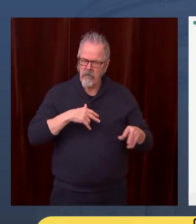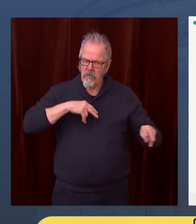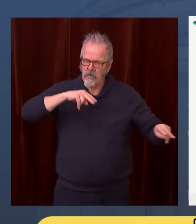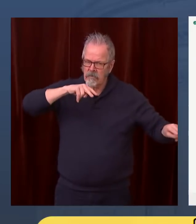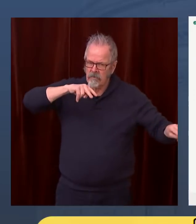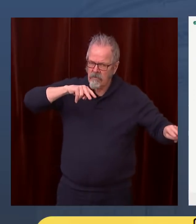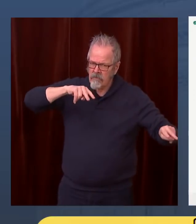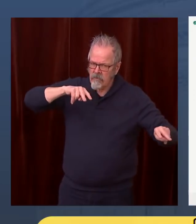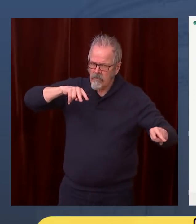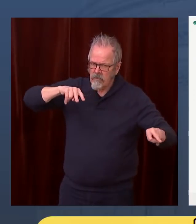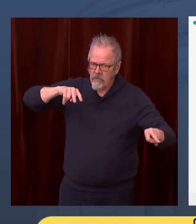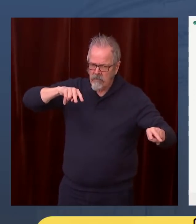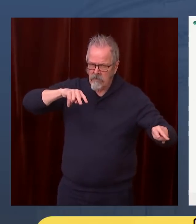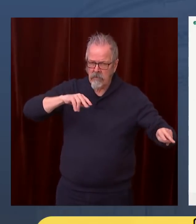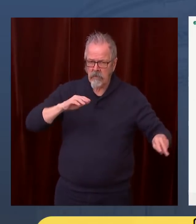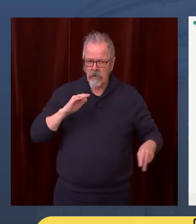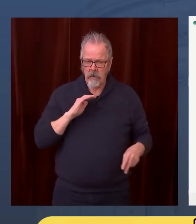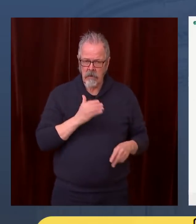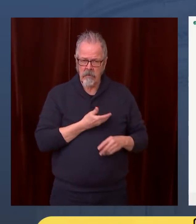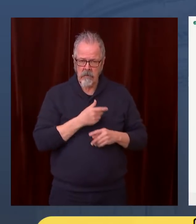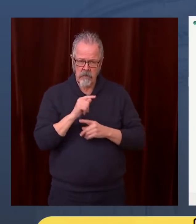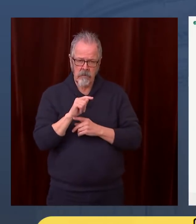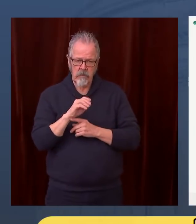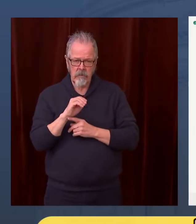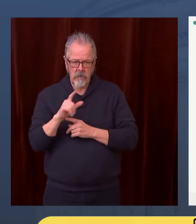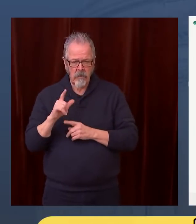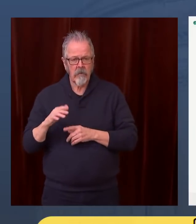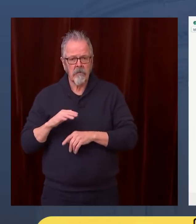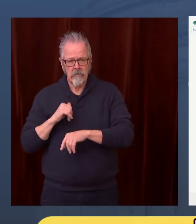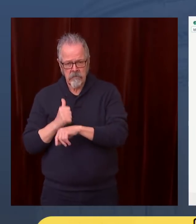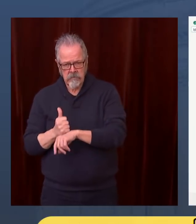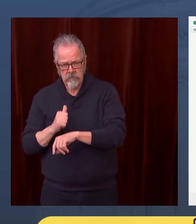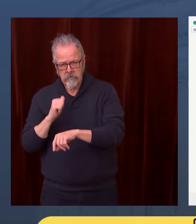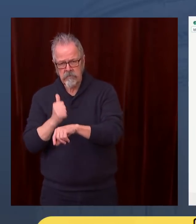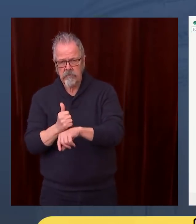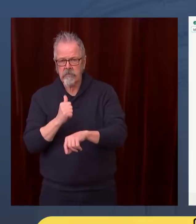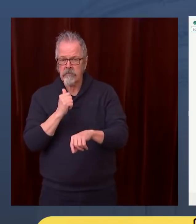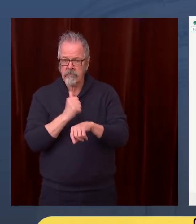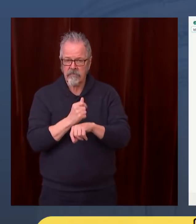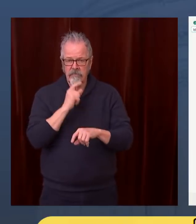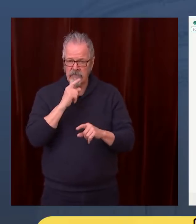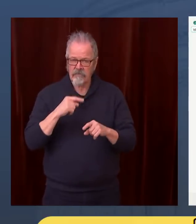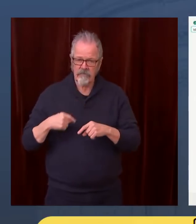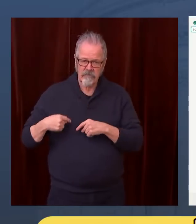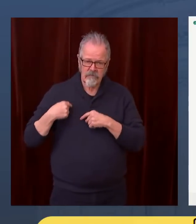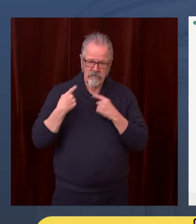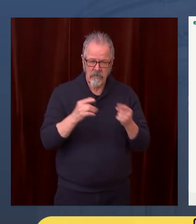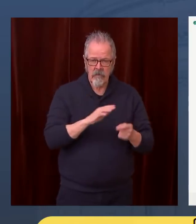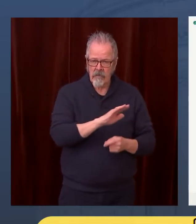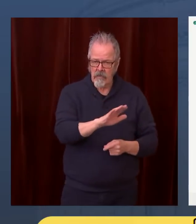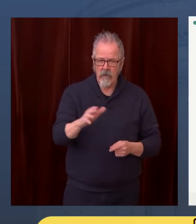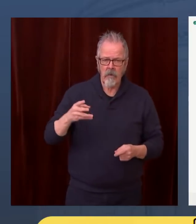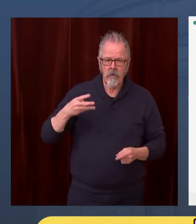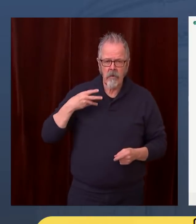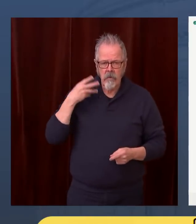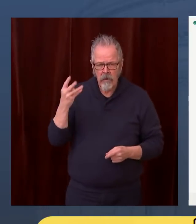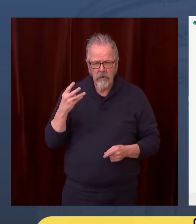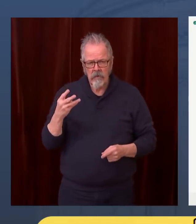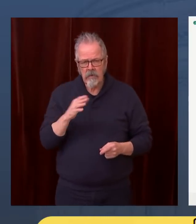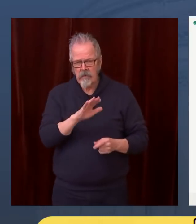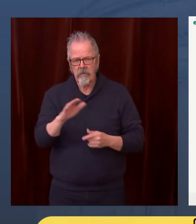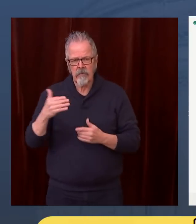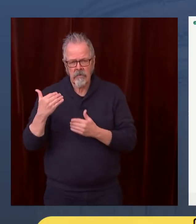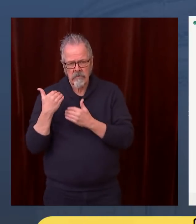that are really going to be and have been in the hands of our Washingtonian people. And so, Governor, as you